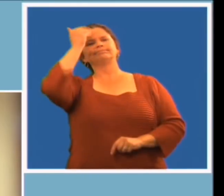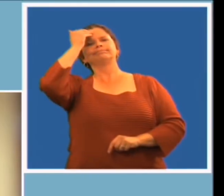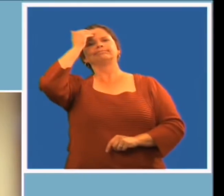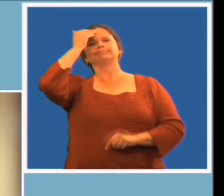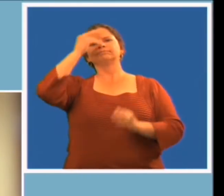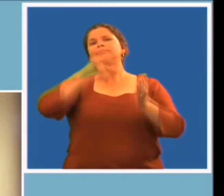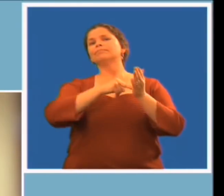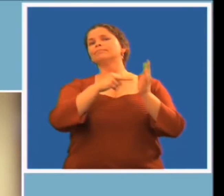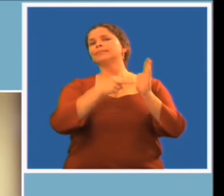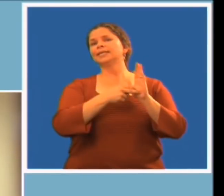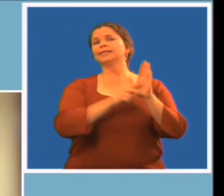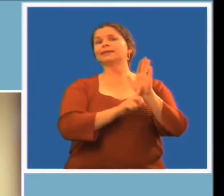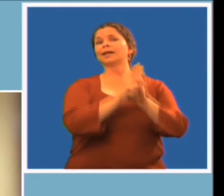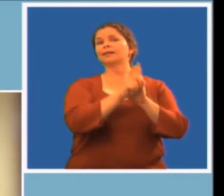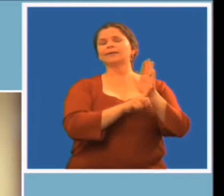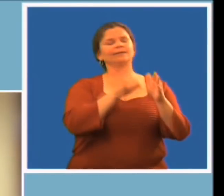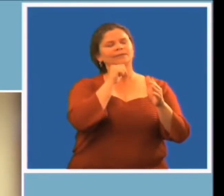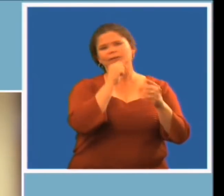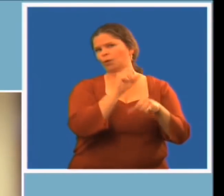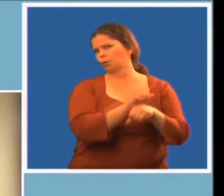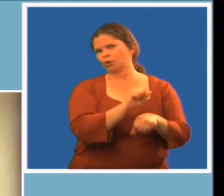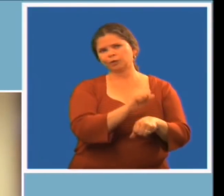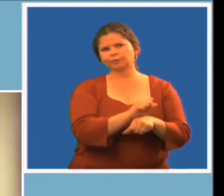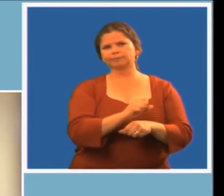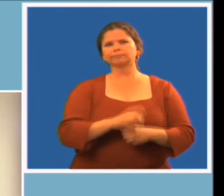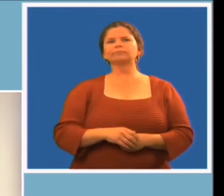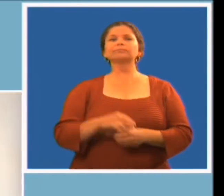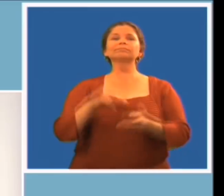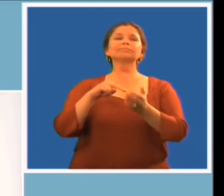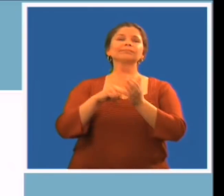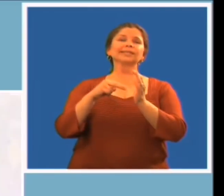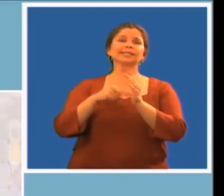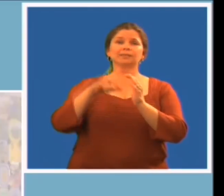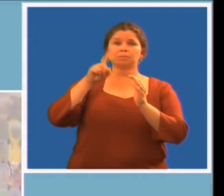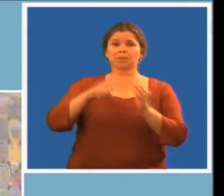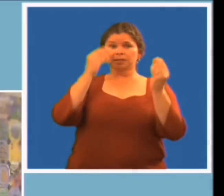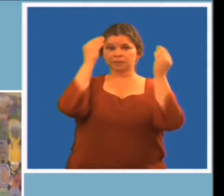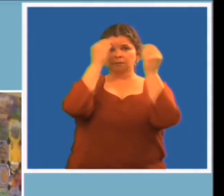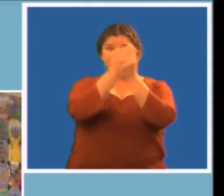working. In this case, notification is not necessary.